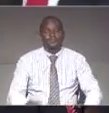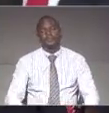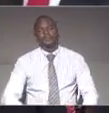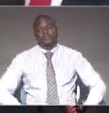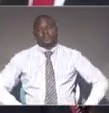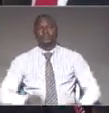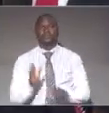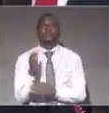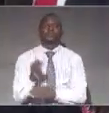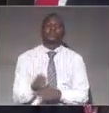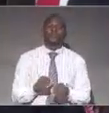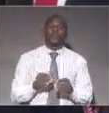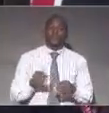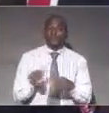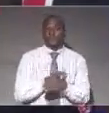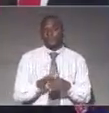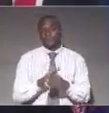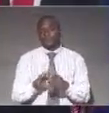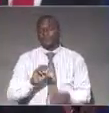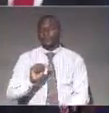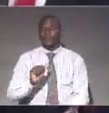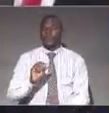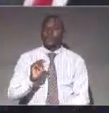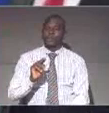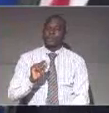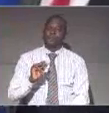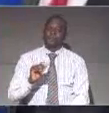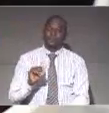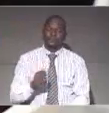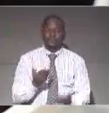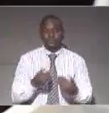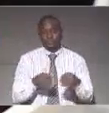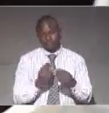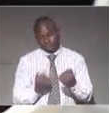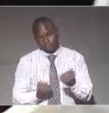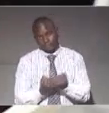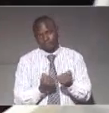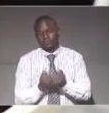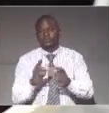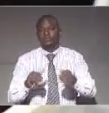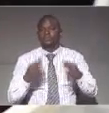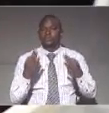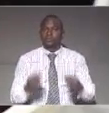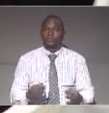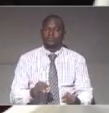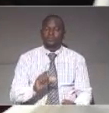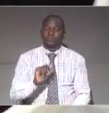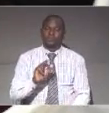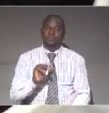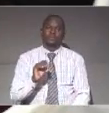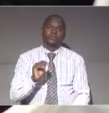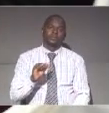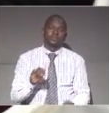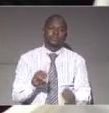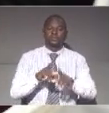The Minister for Trade, Industry and Cooperatives, Amelia Chambade, has committed support to a local wine manufacturer, K Roma Limited, to find